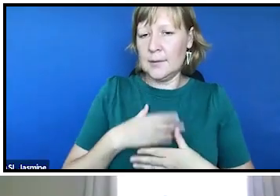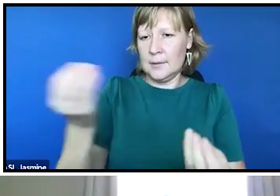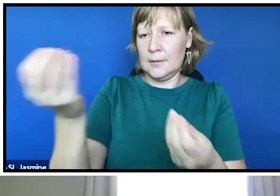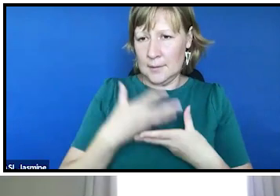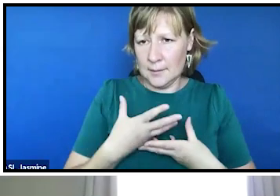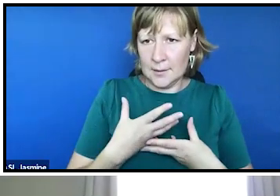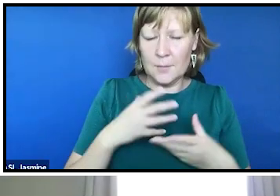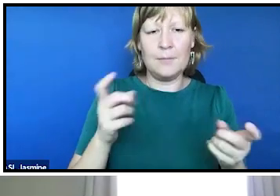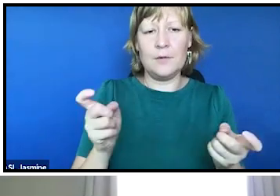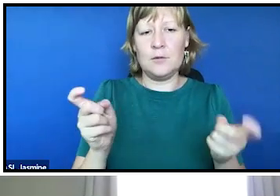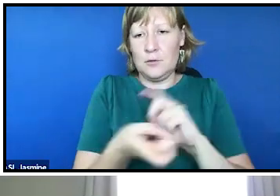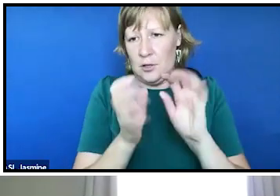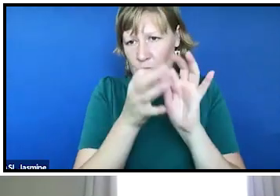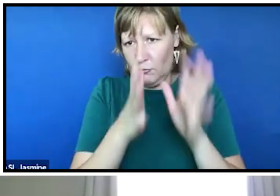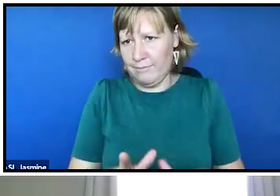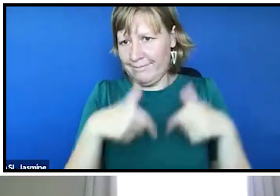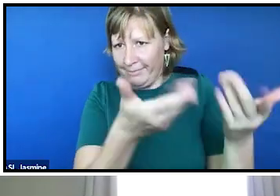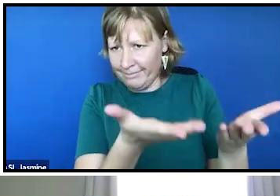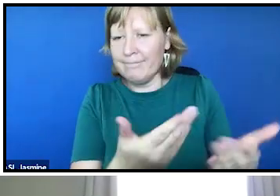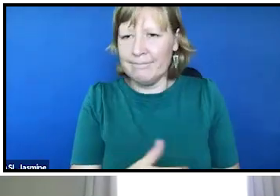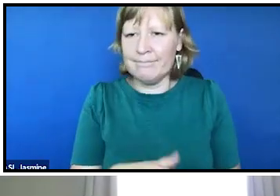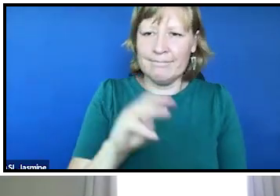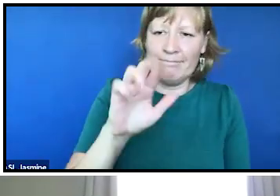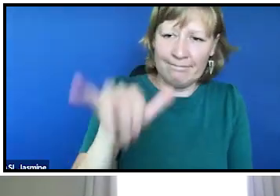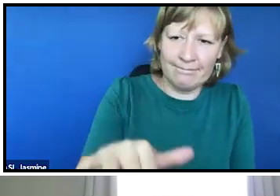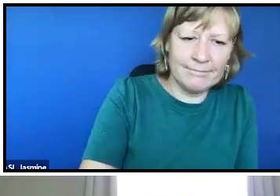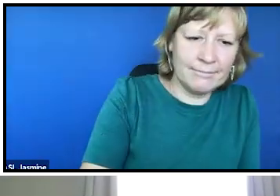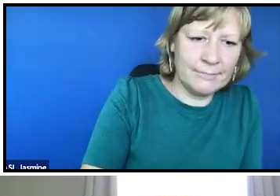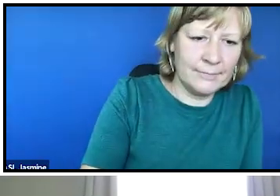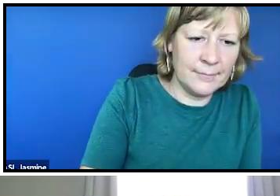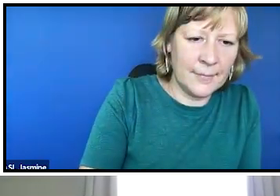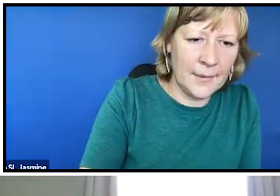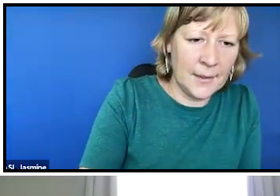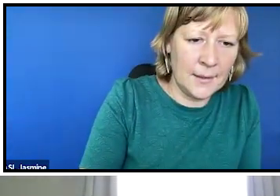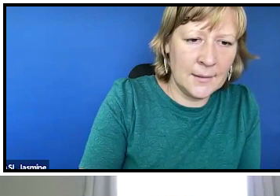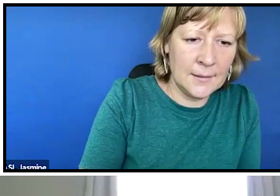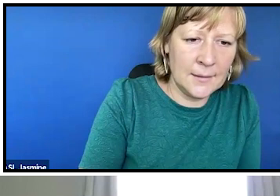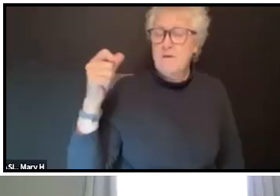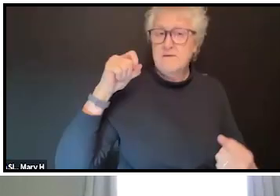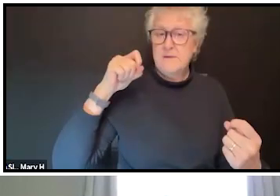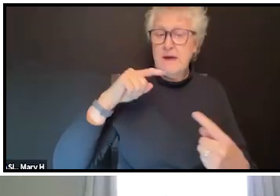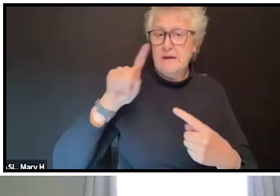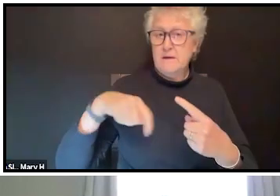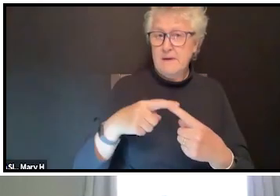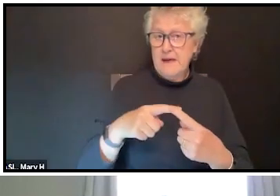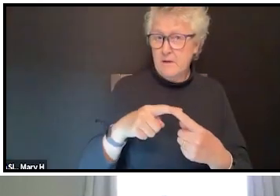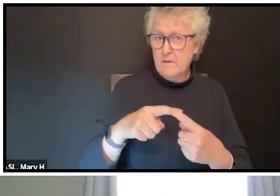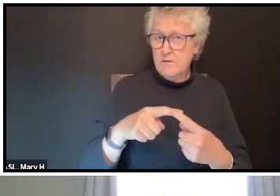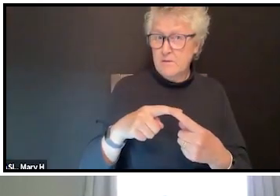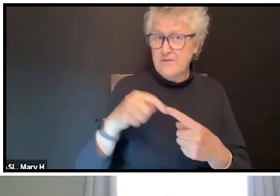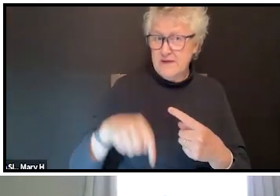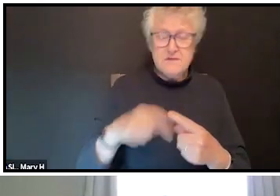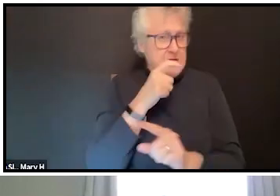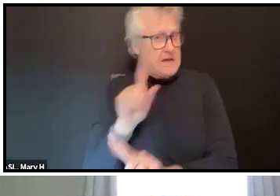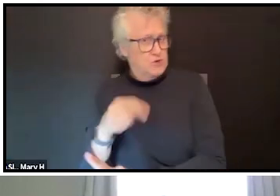if you have any other feedback about DD as a whole, not just the newsletter, you can also send that to